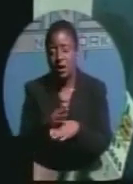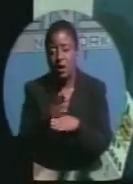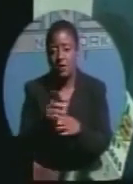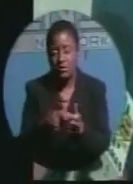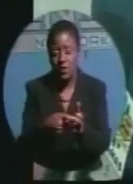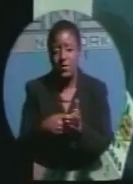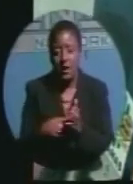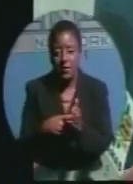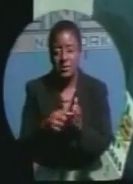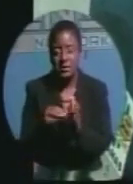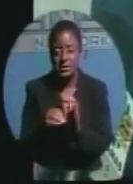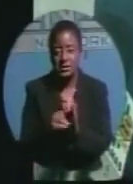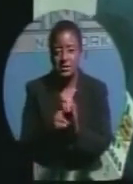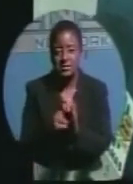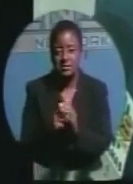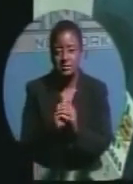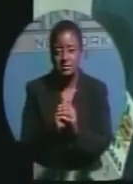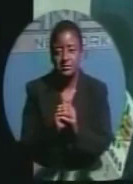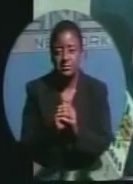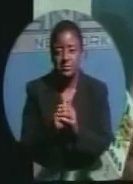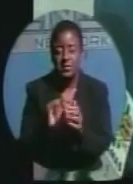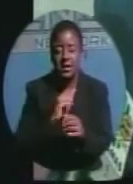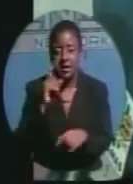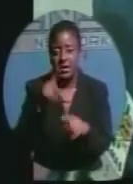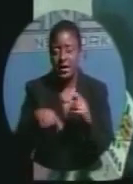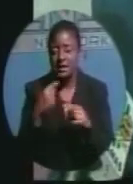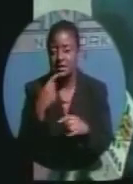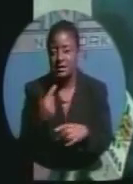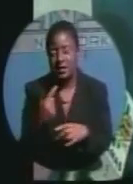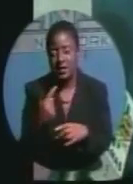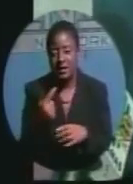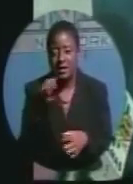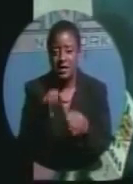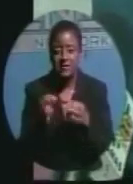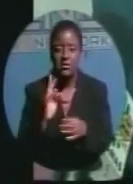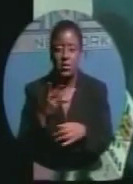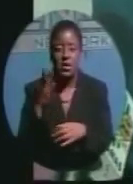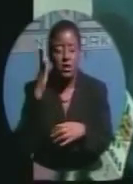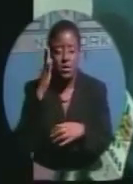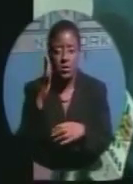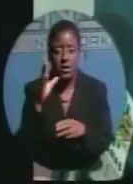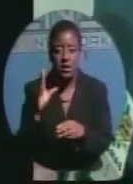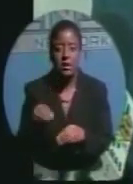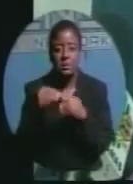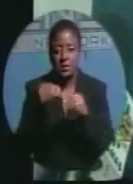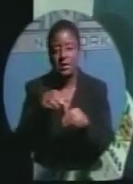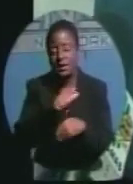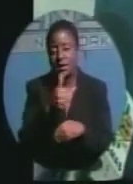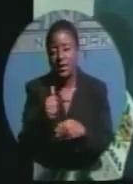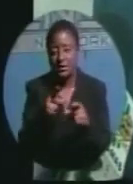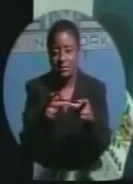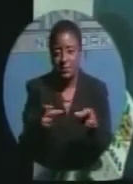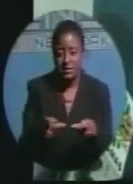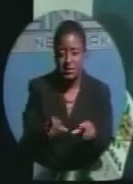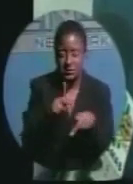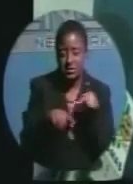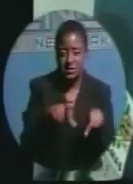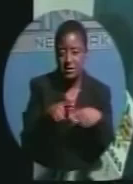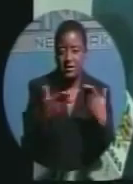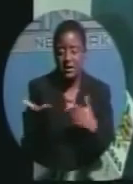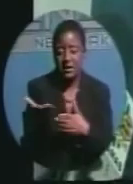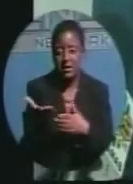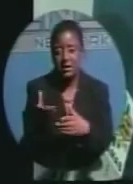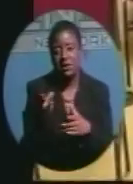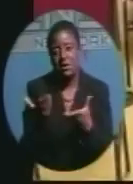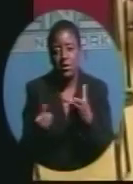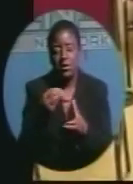which is constantly in change. So I can't say specifically if we're going to replace that position. We may decide to do something differently. I